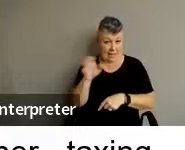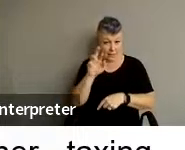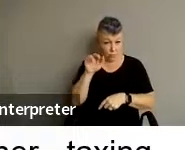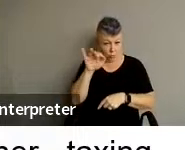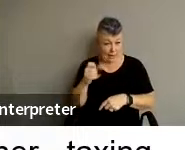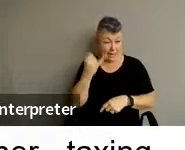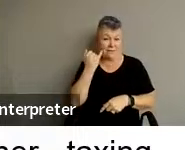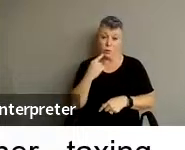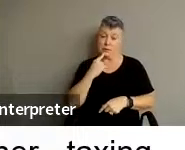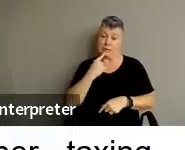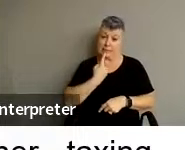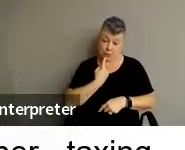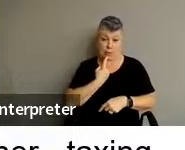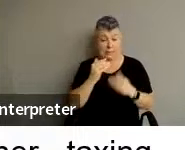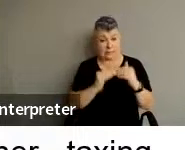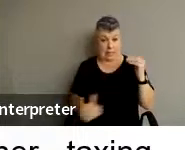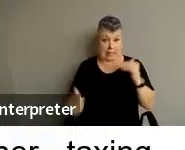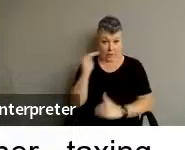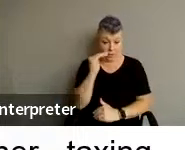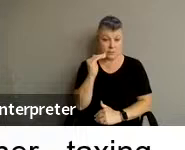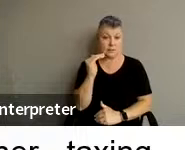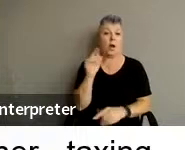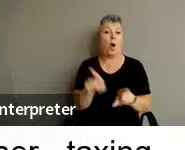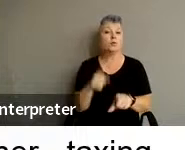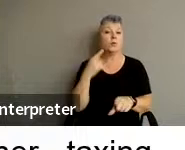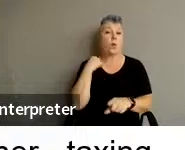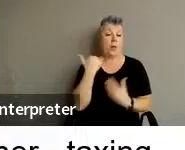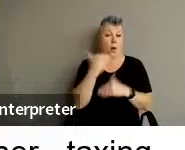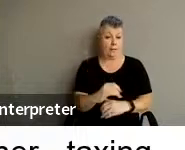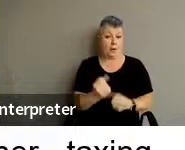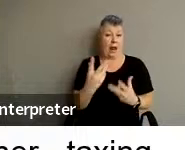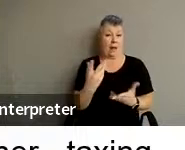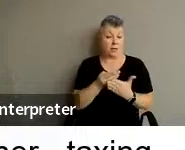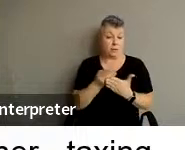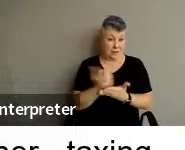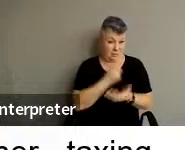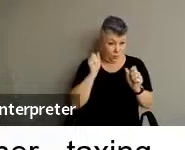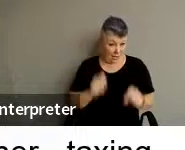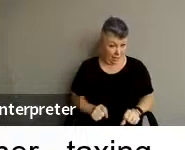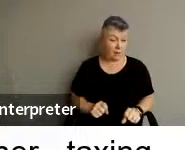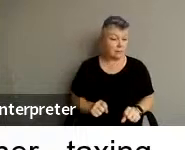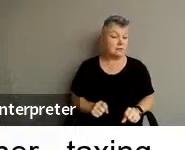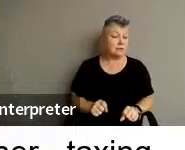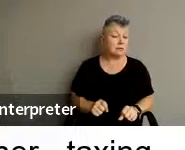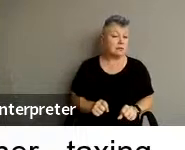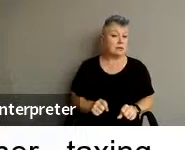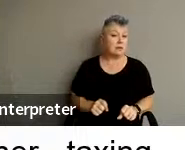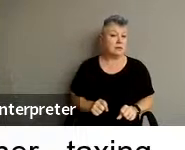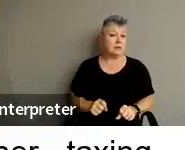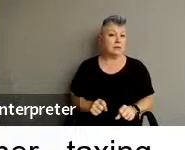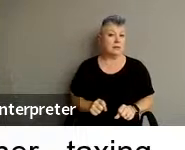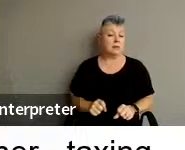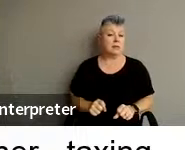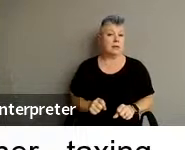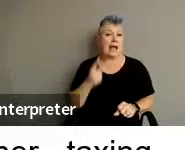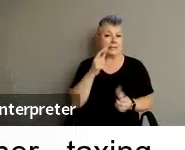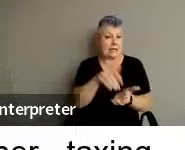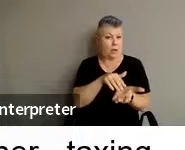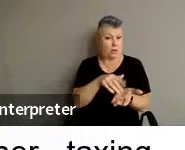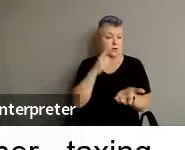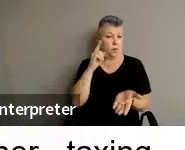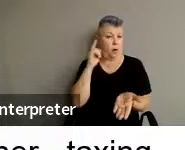rate. And we are also limited to the revenue produced as a calculation of lesser of